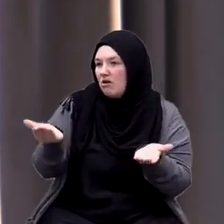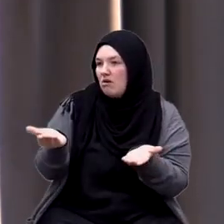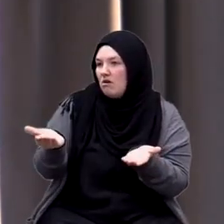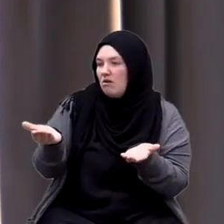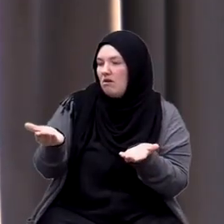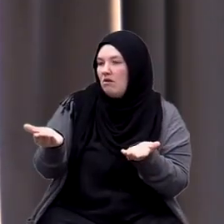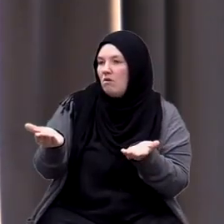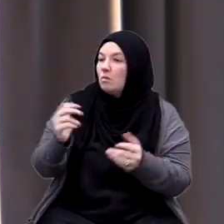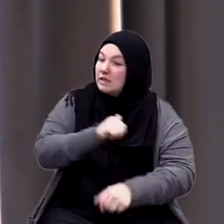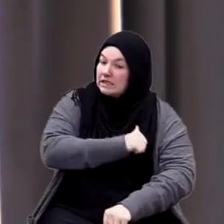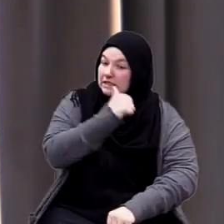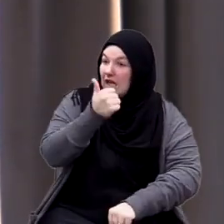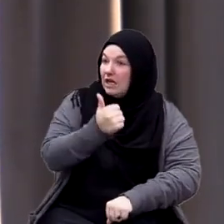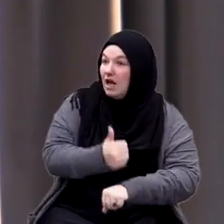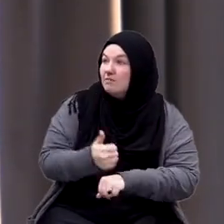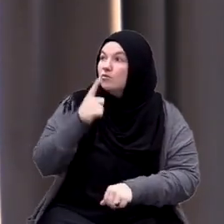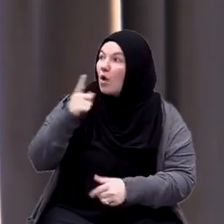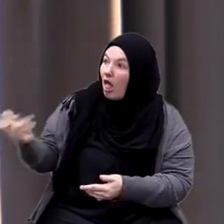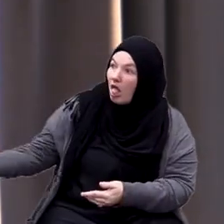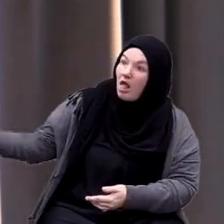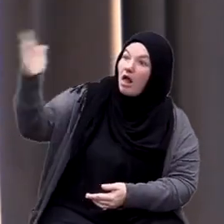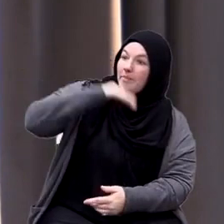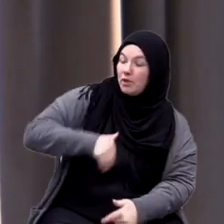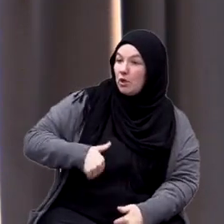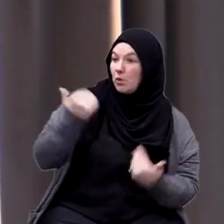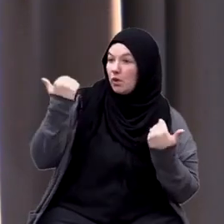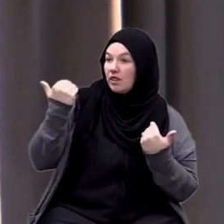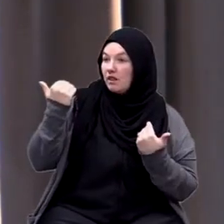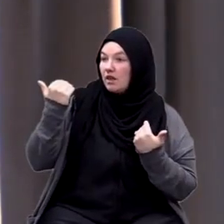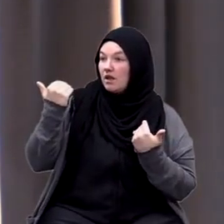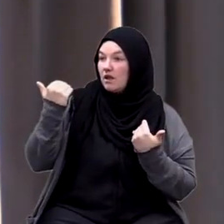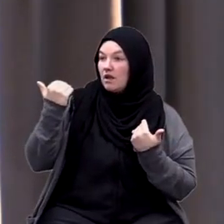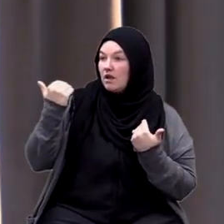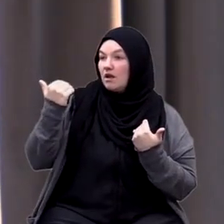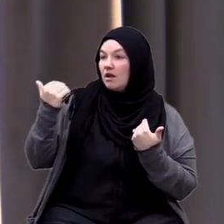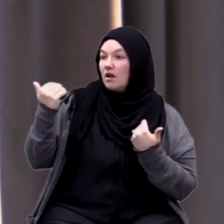come here and what is important when they come here?